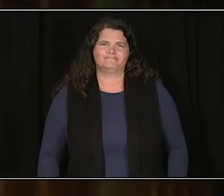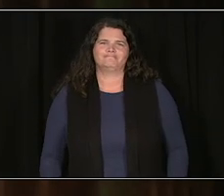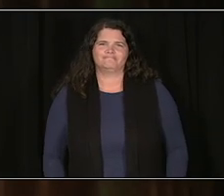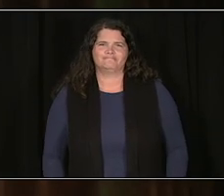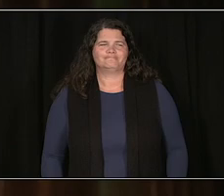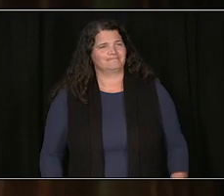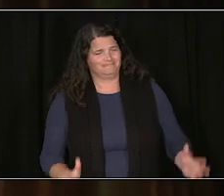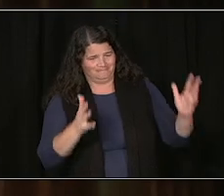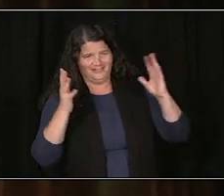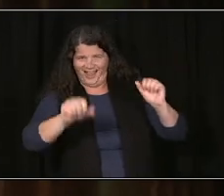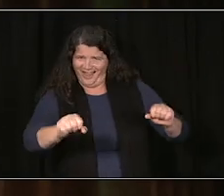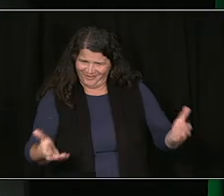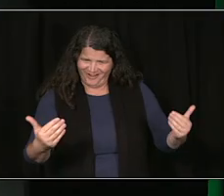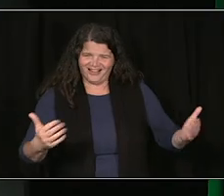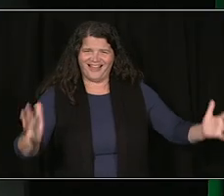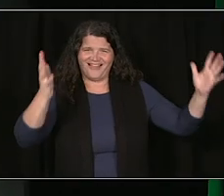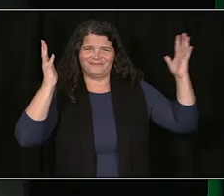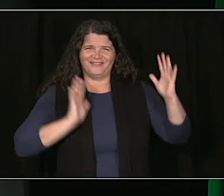So you can.